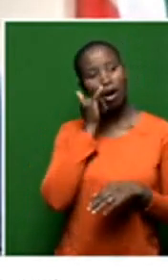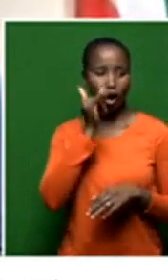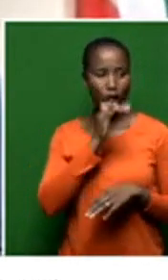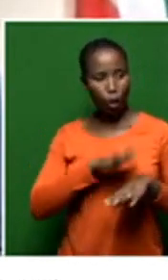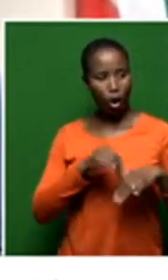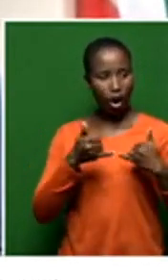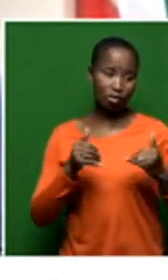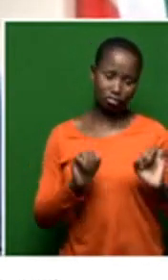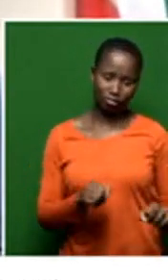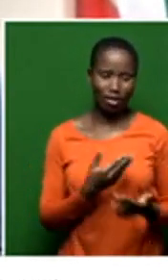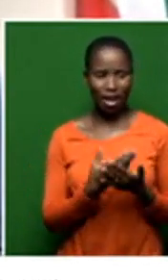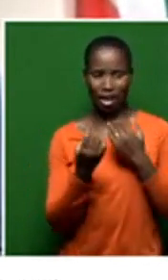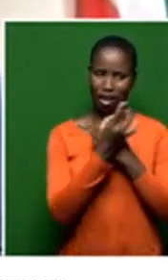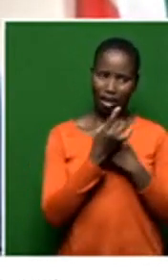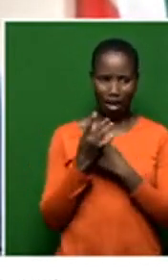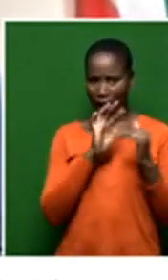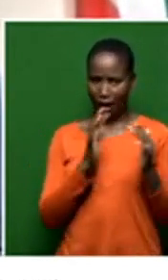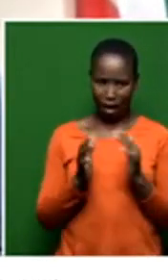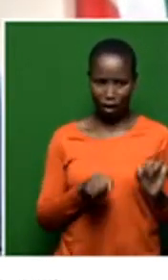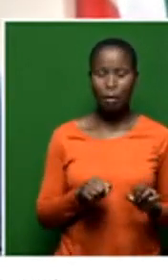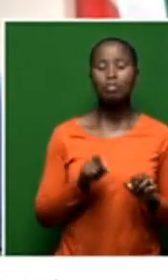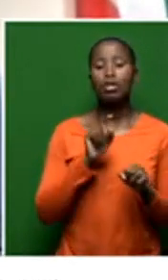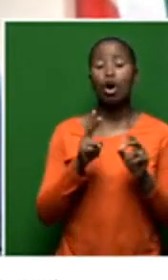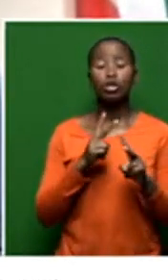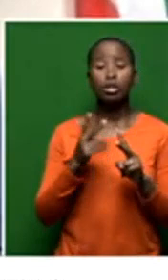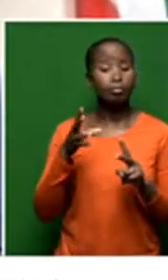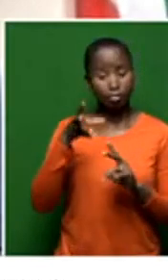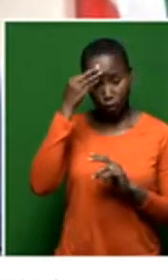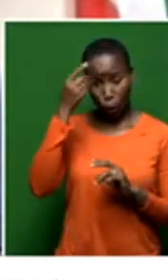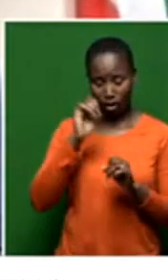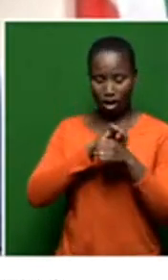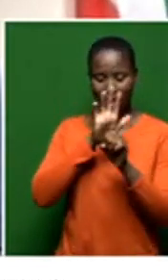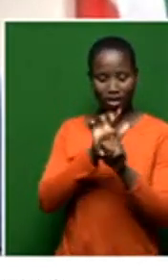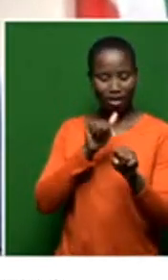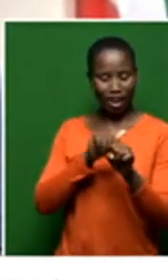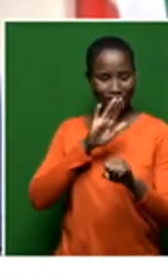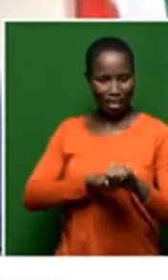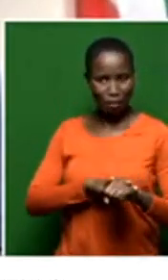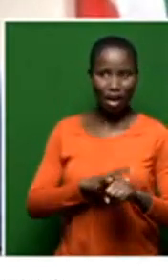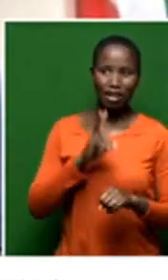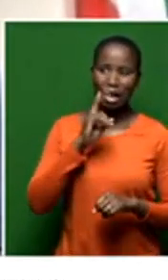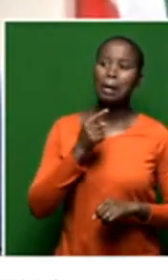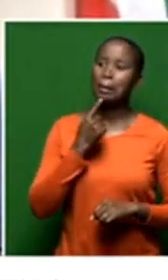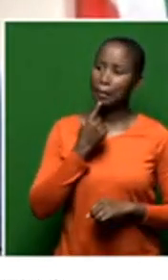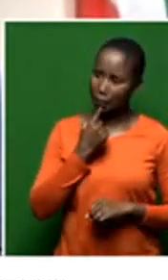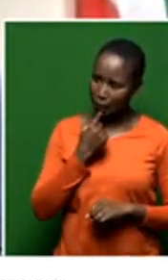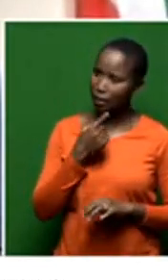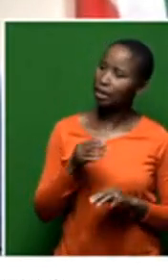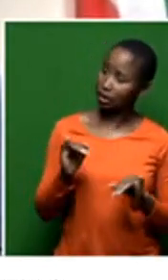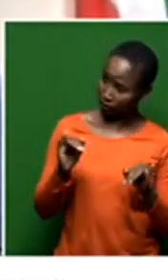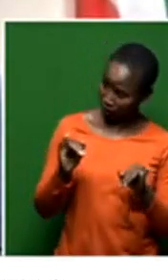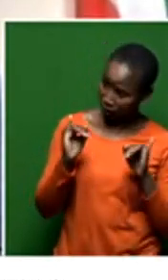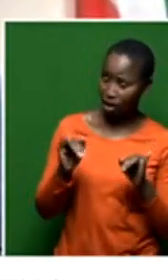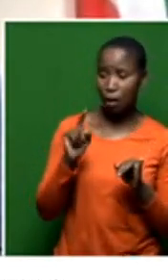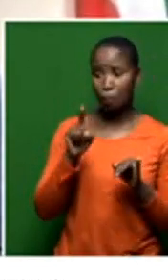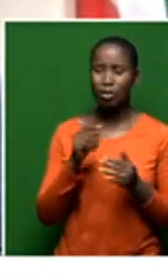effectively saying, having learned from COVID as well, is that there is a serious divide. There is a difference